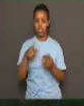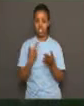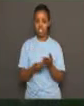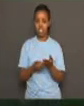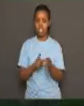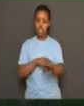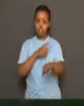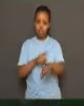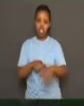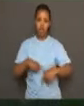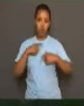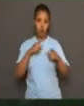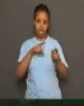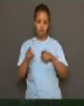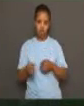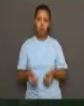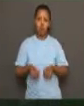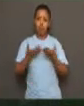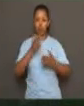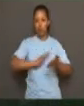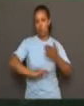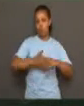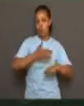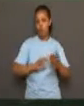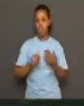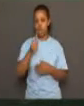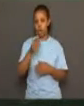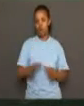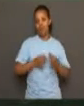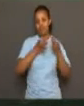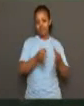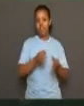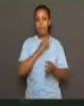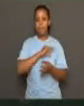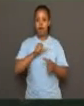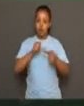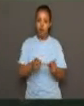have the chance to produce more offspring who can carry their traits.